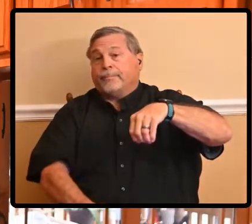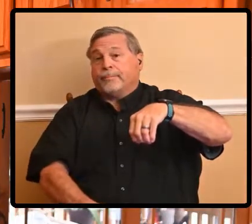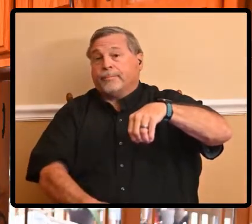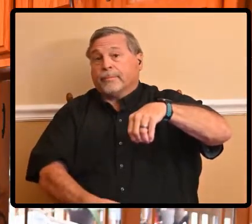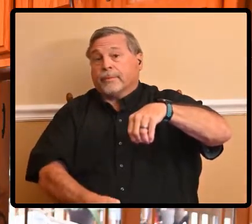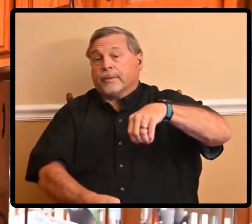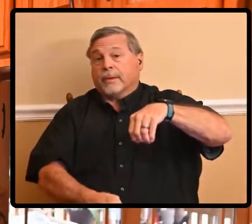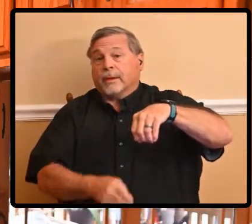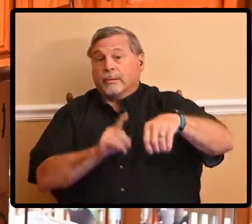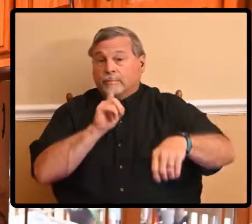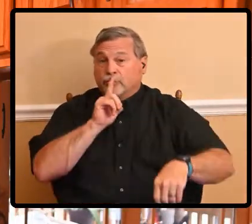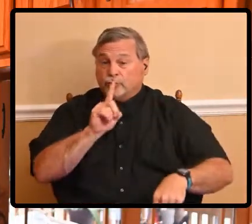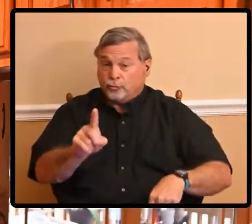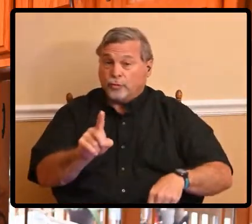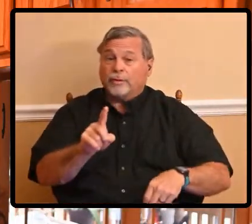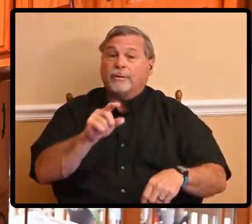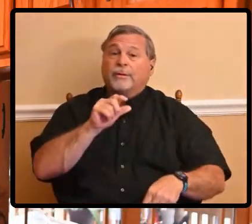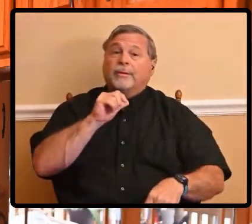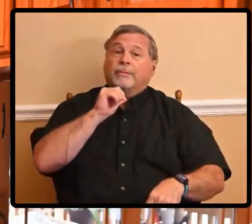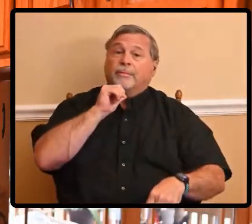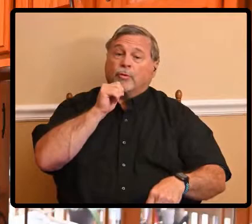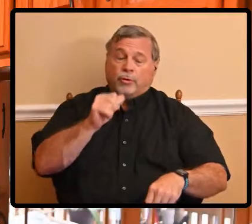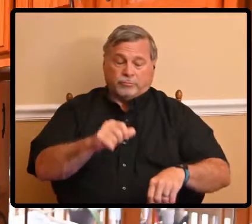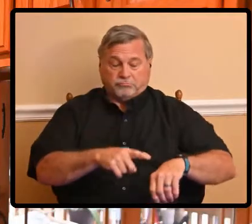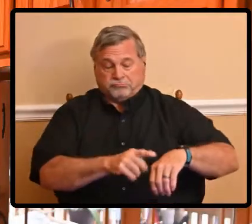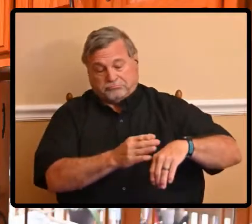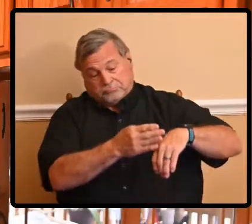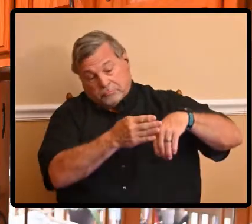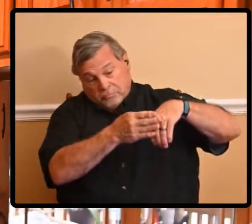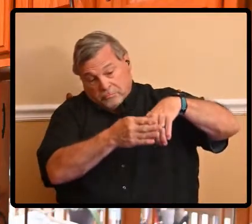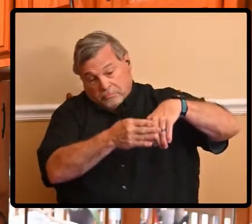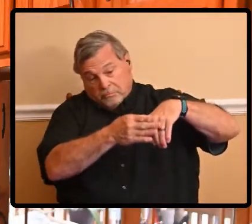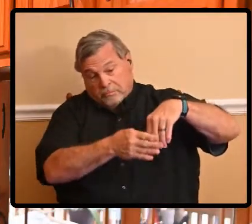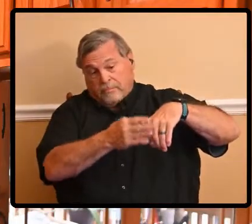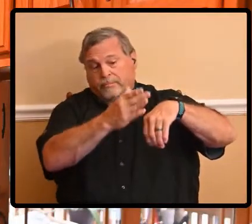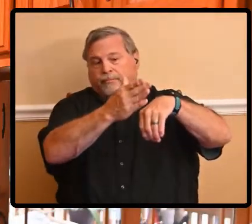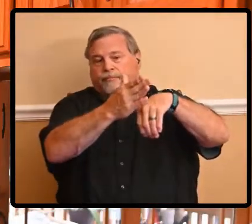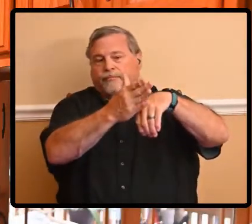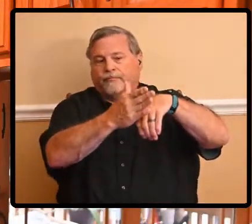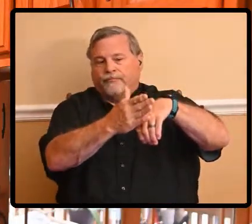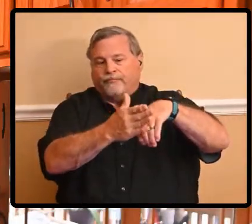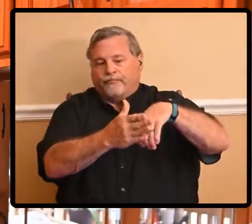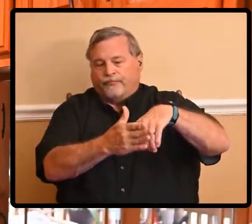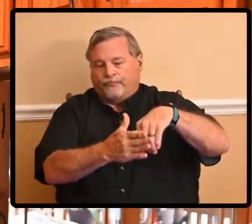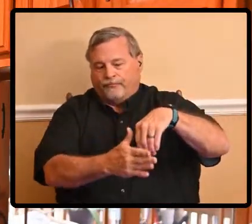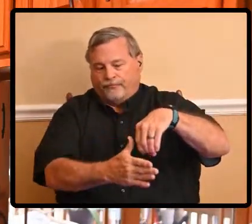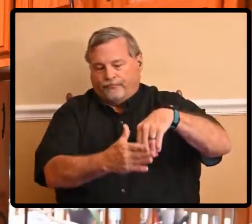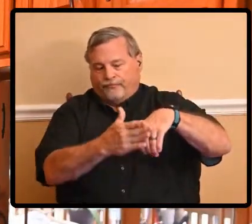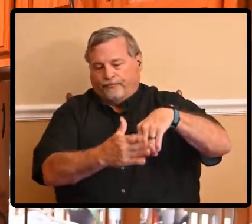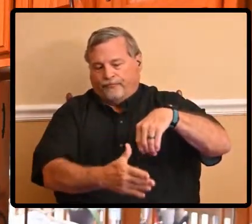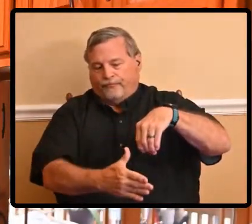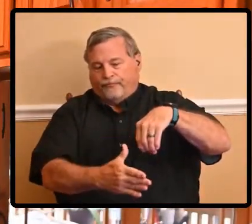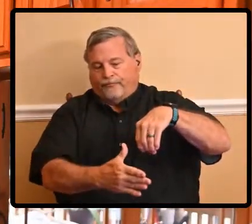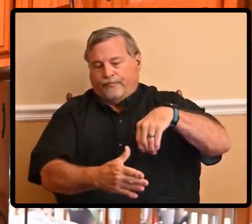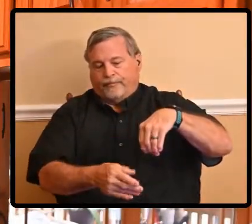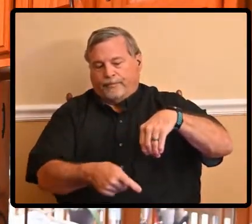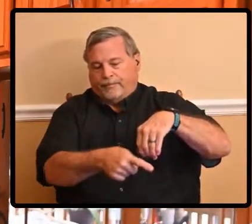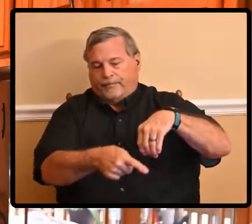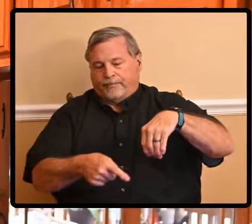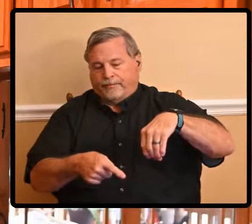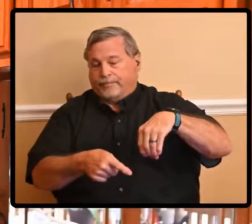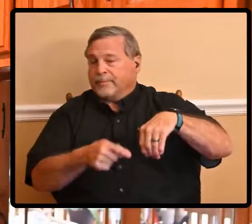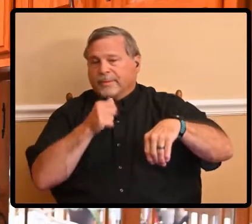and that way I am assured that I'm running across the top knuckle with the main part of the knife, and the bottom part of the